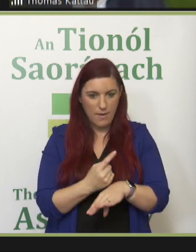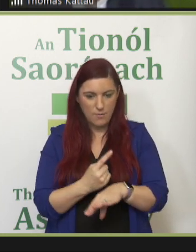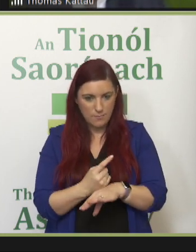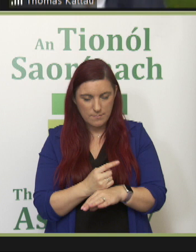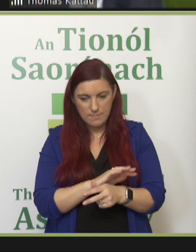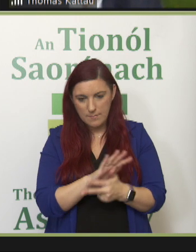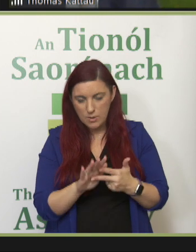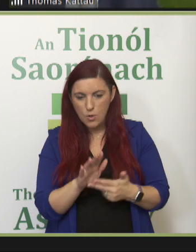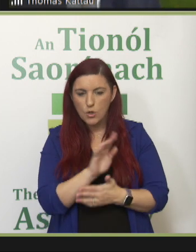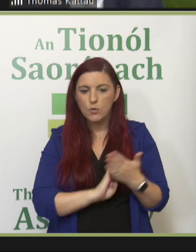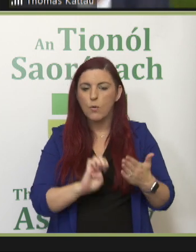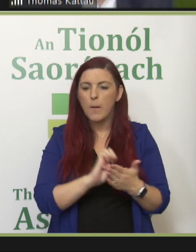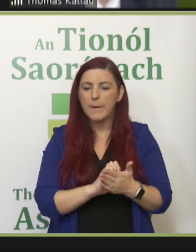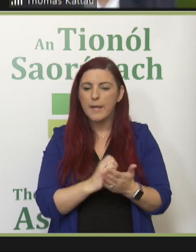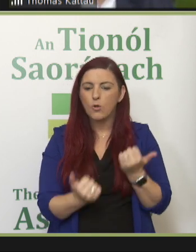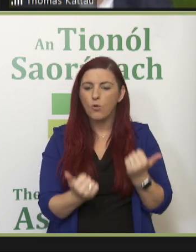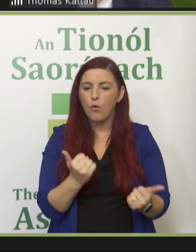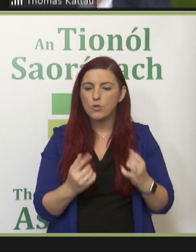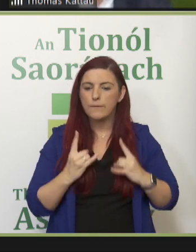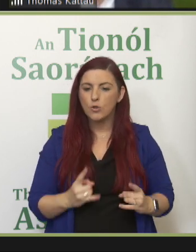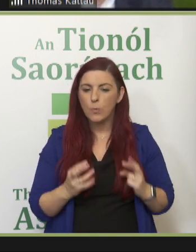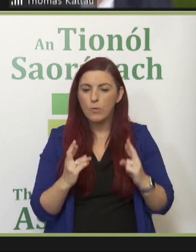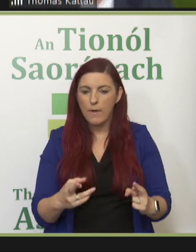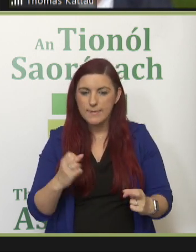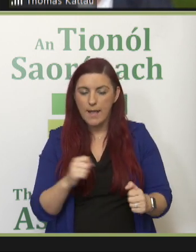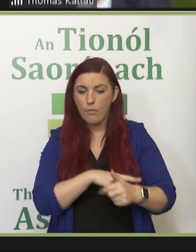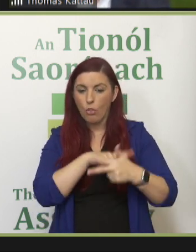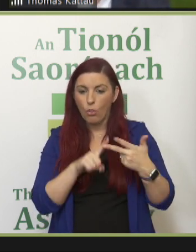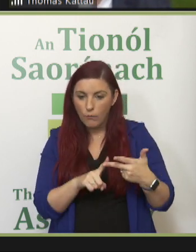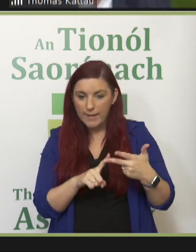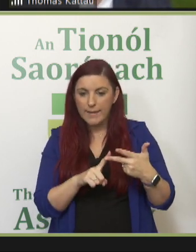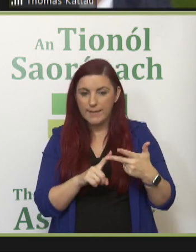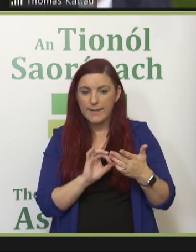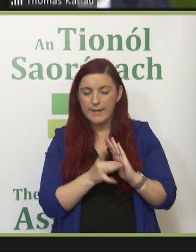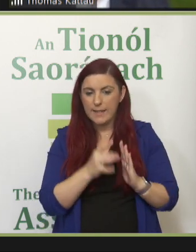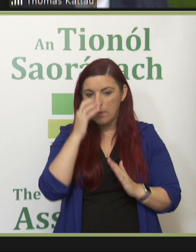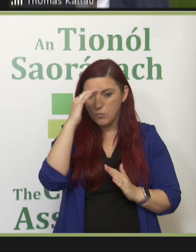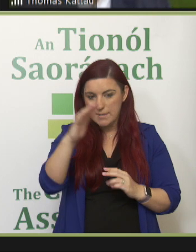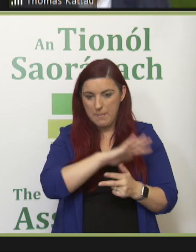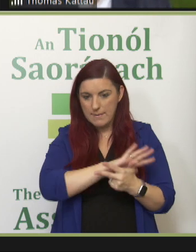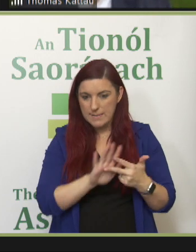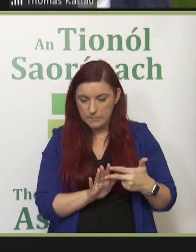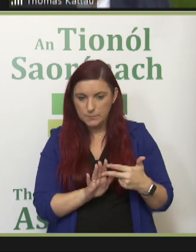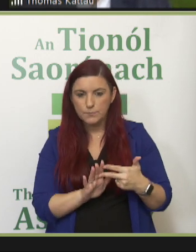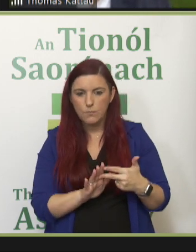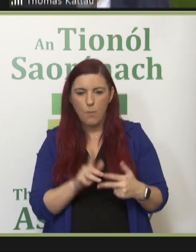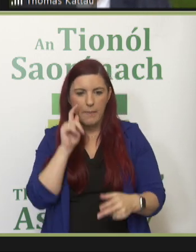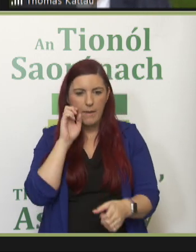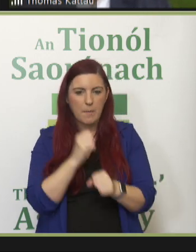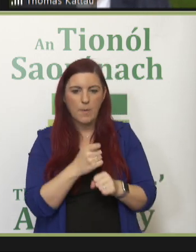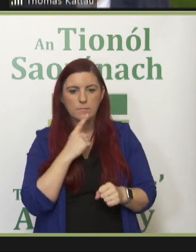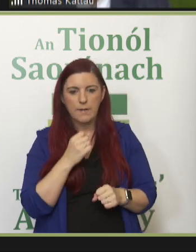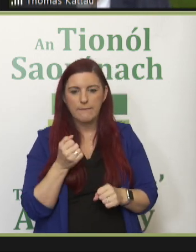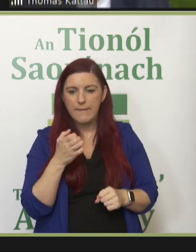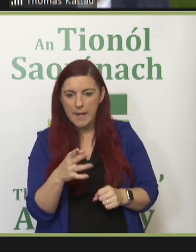the European Court of Human Rights has established three key principles in terms of availability and access